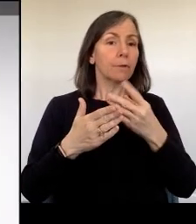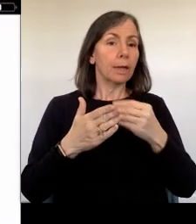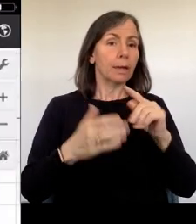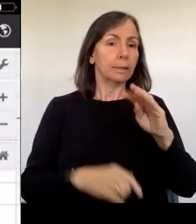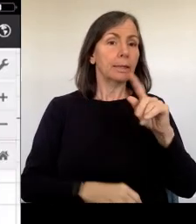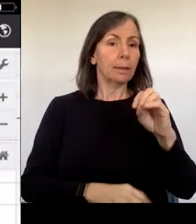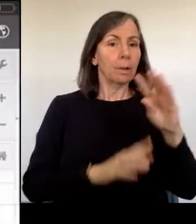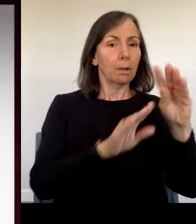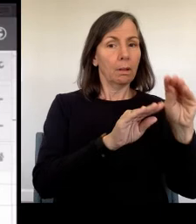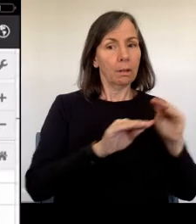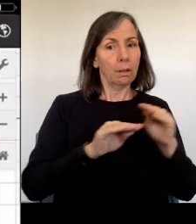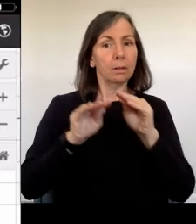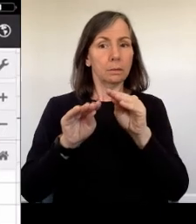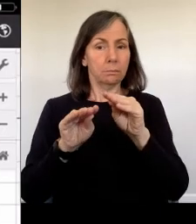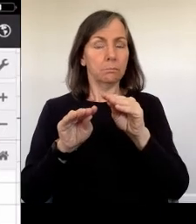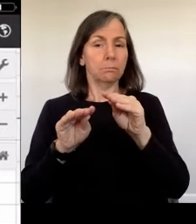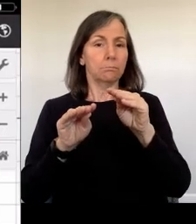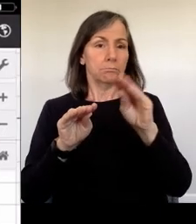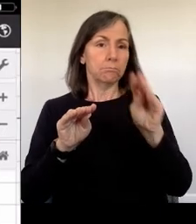So